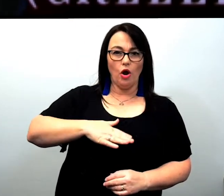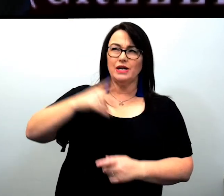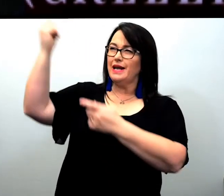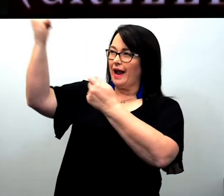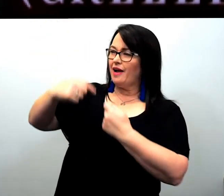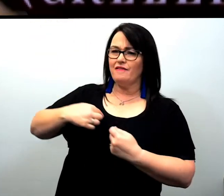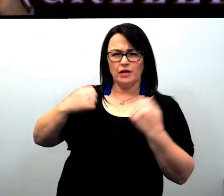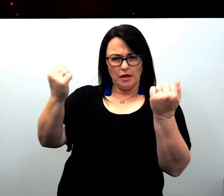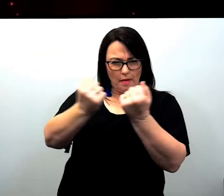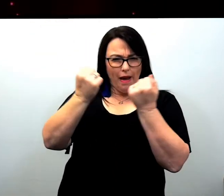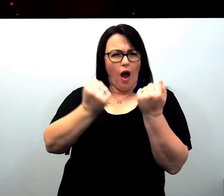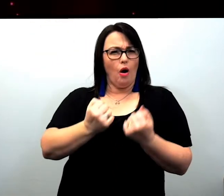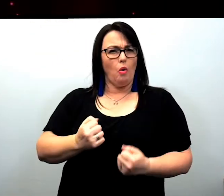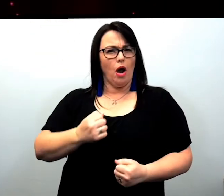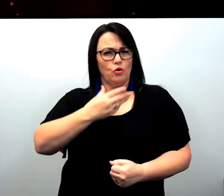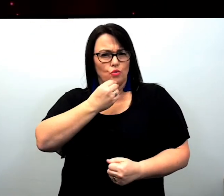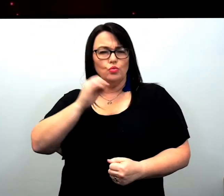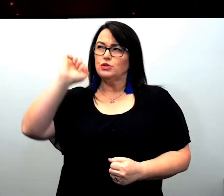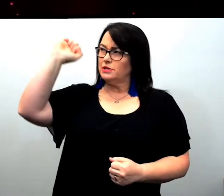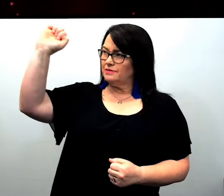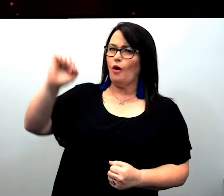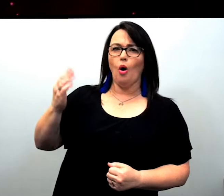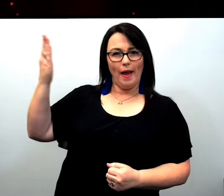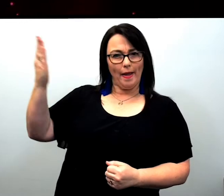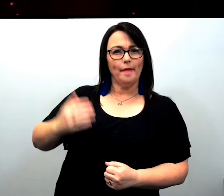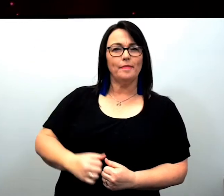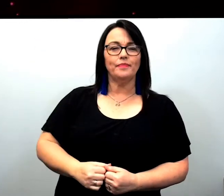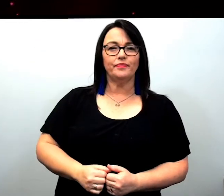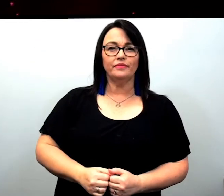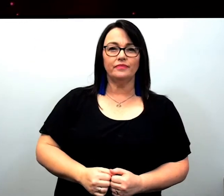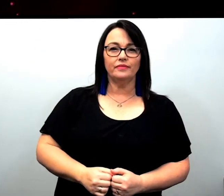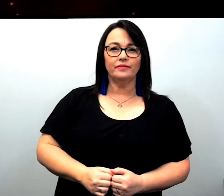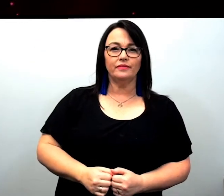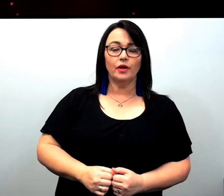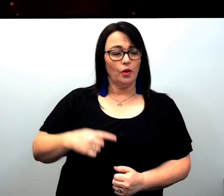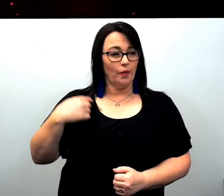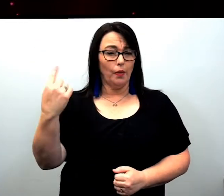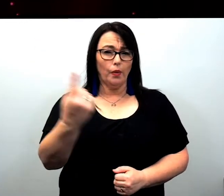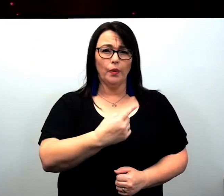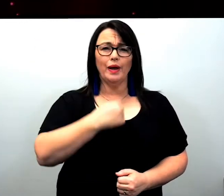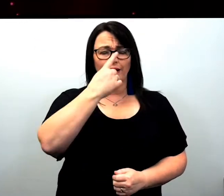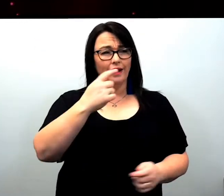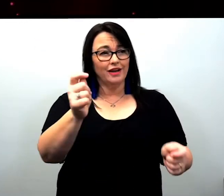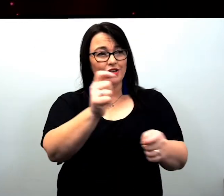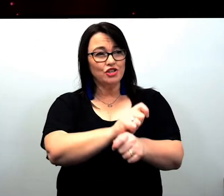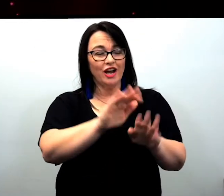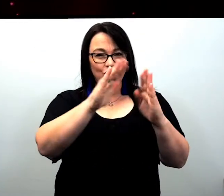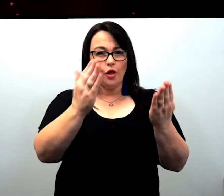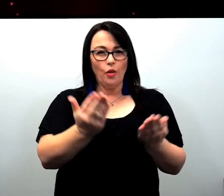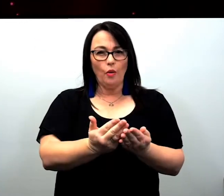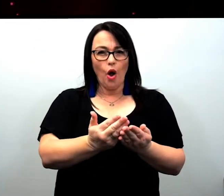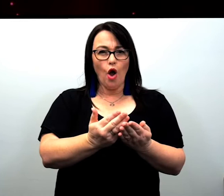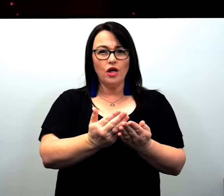might to use greatly for Him. Every one of us, so we can change the world in a greater sphere at